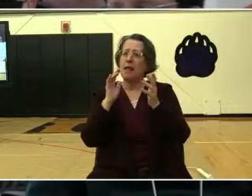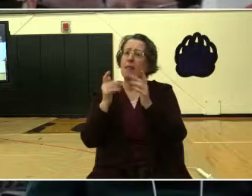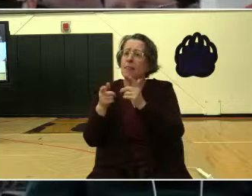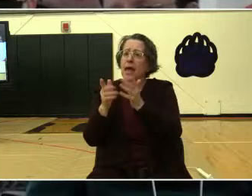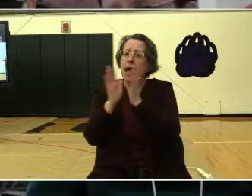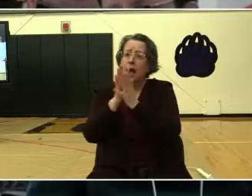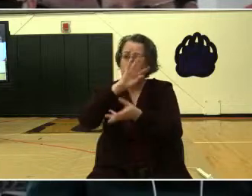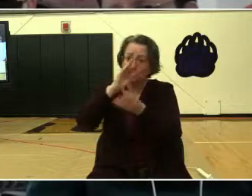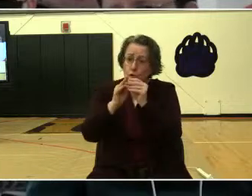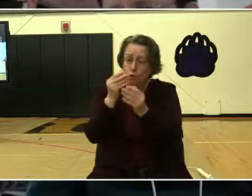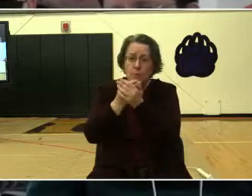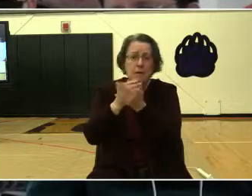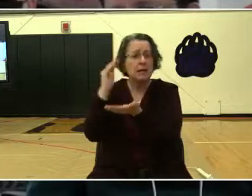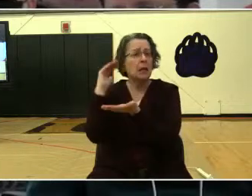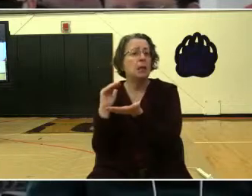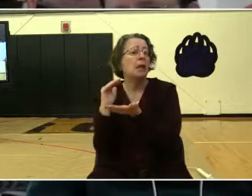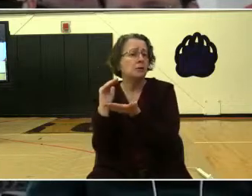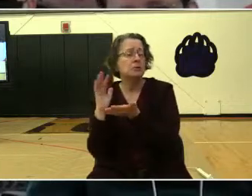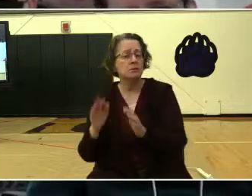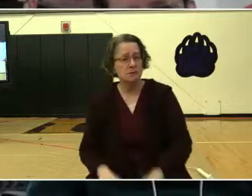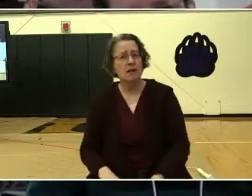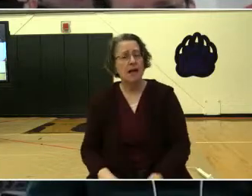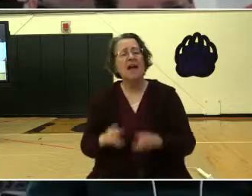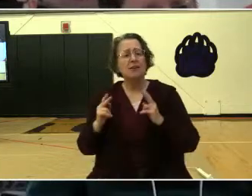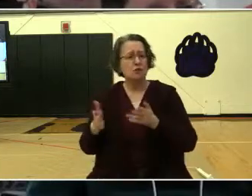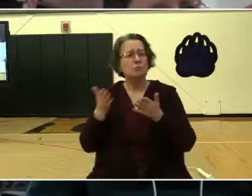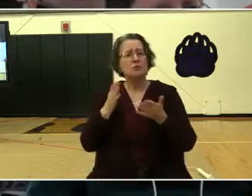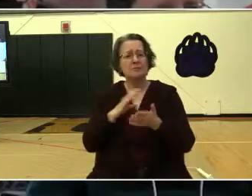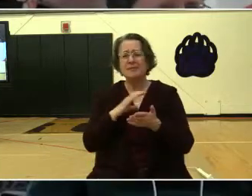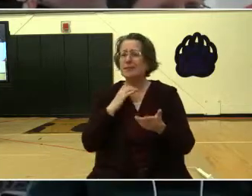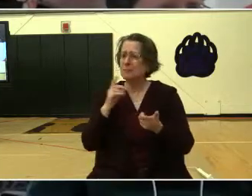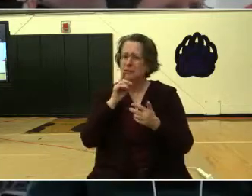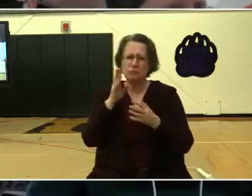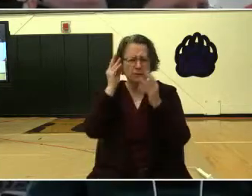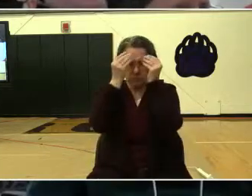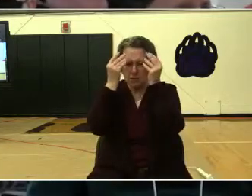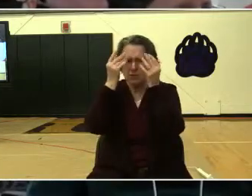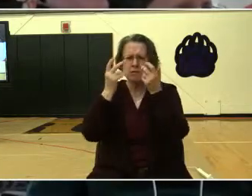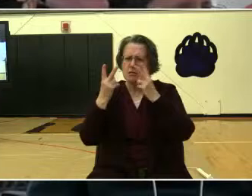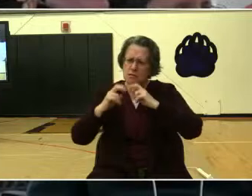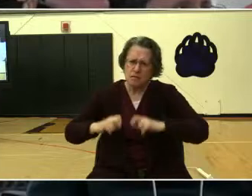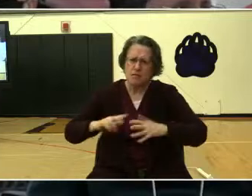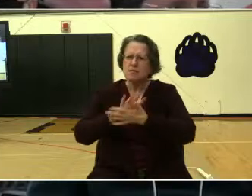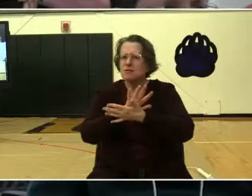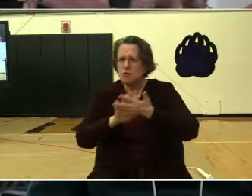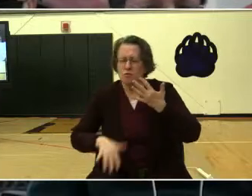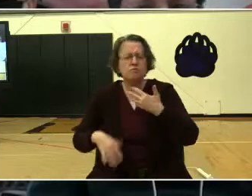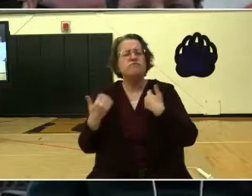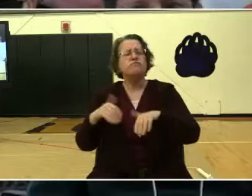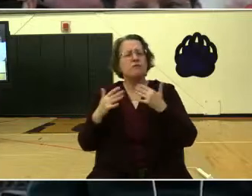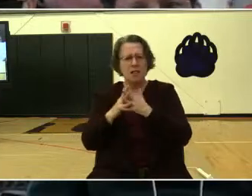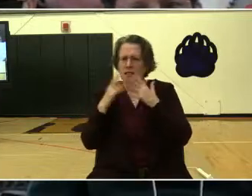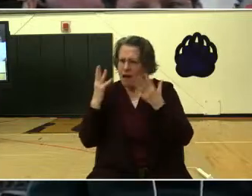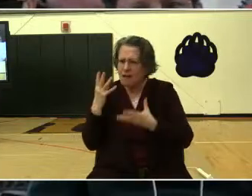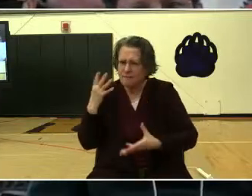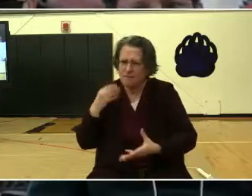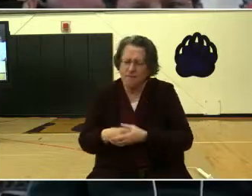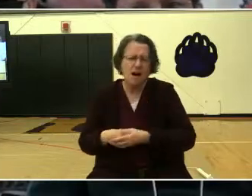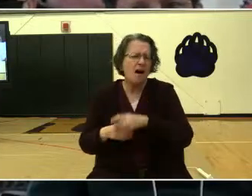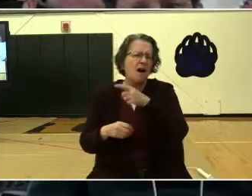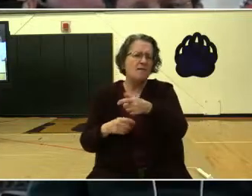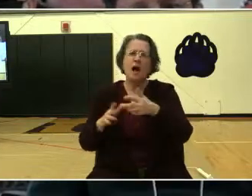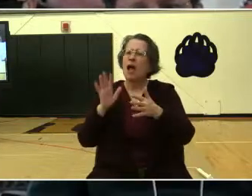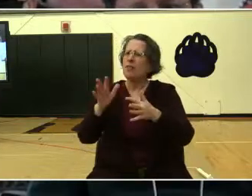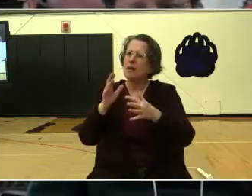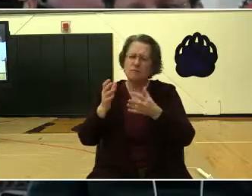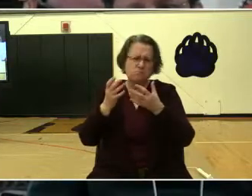about how they're um dispensing These funds and the application process is very rigorous and the committee spends so